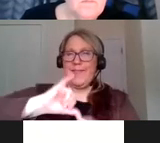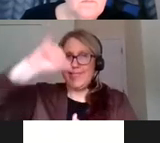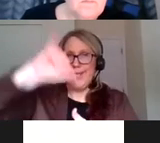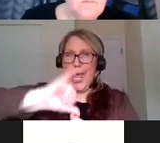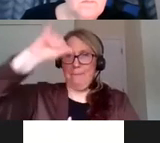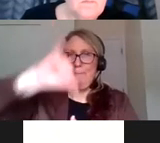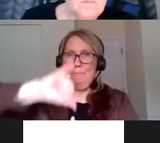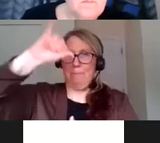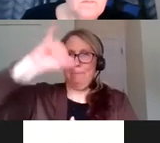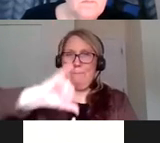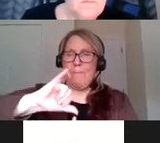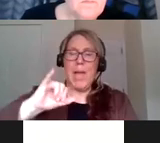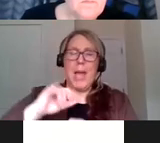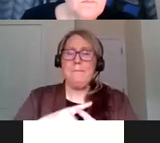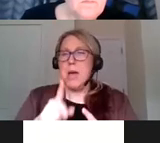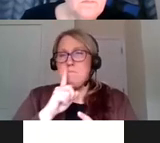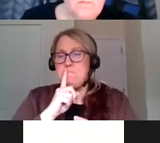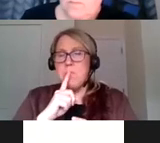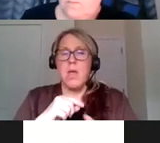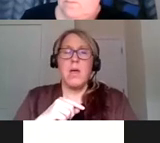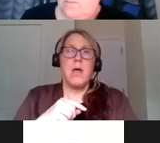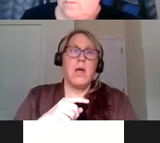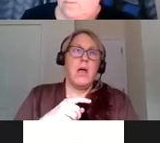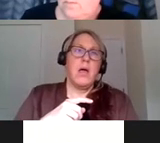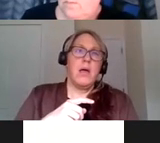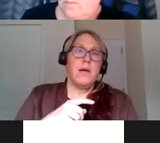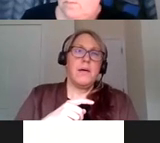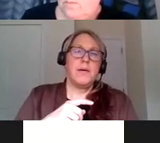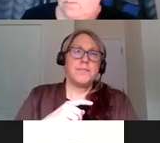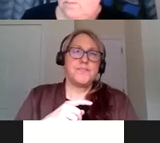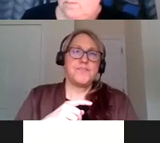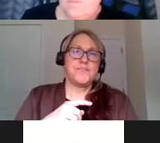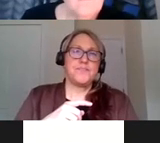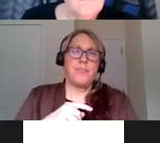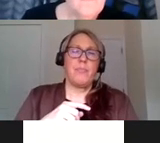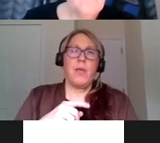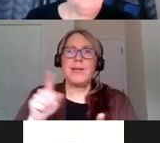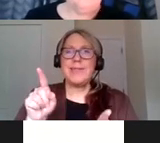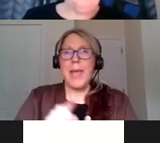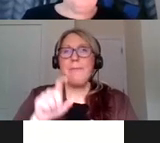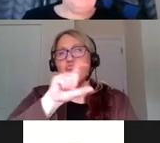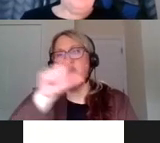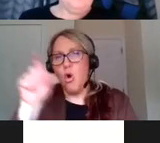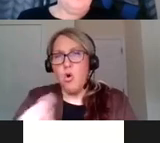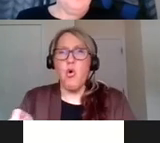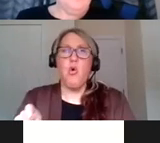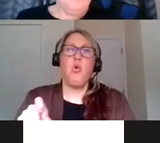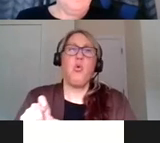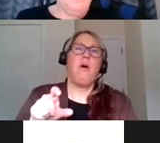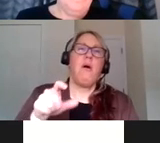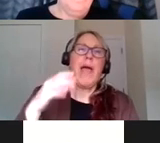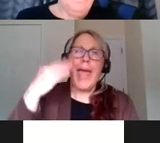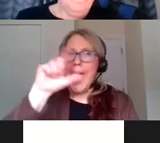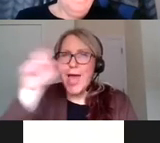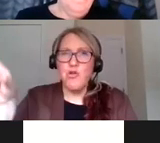above, and then kind of did the same row tagging the table headers so they go across